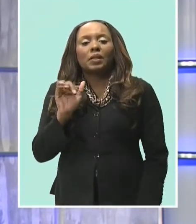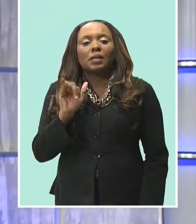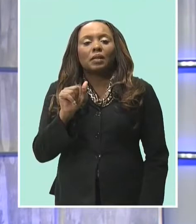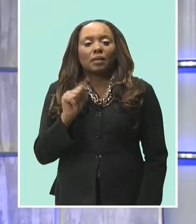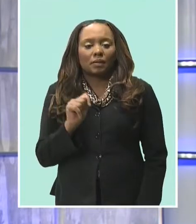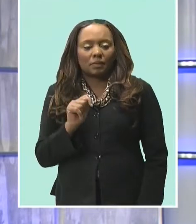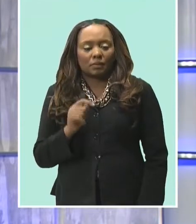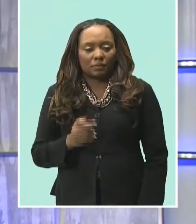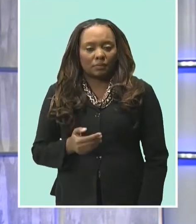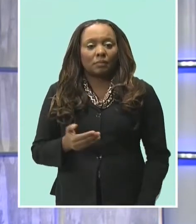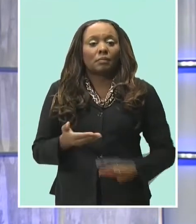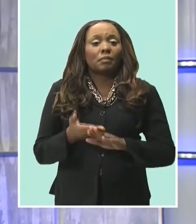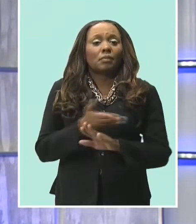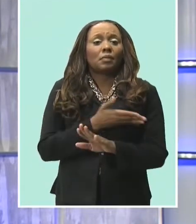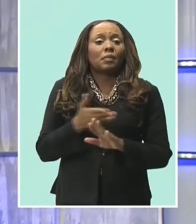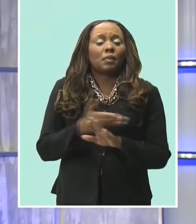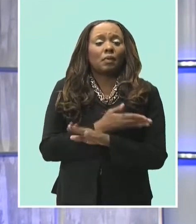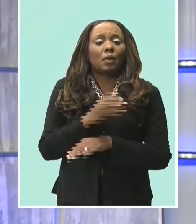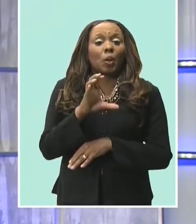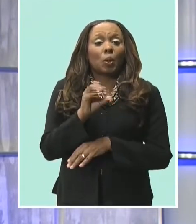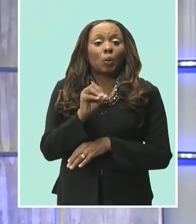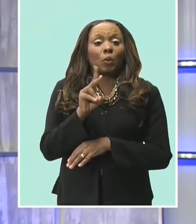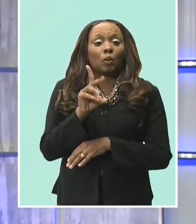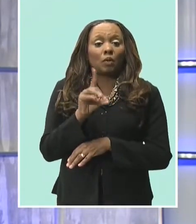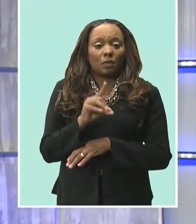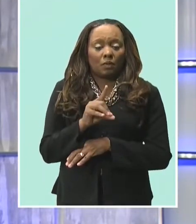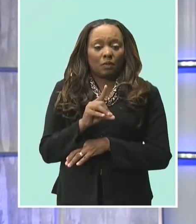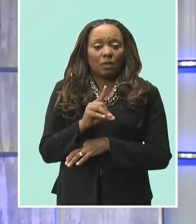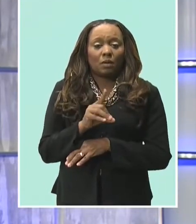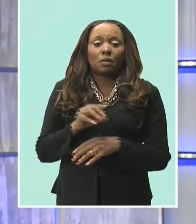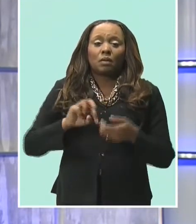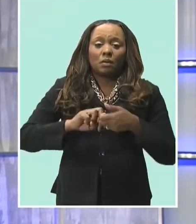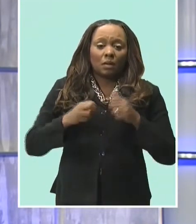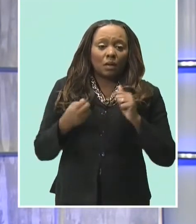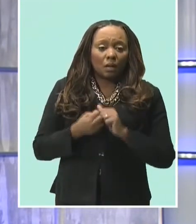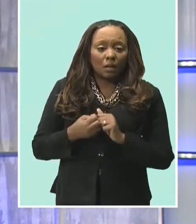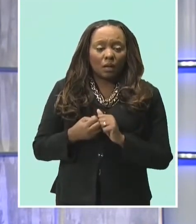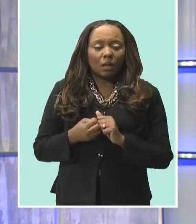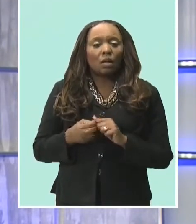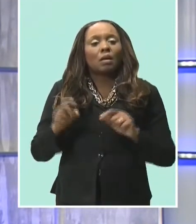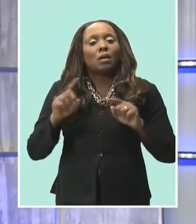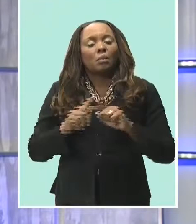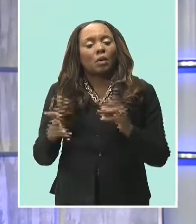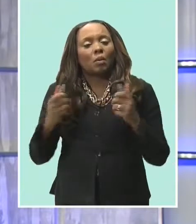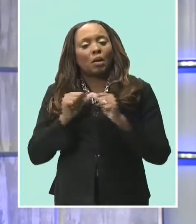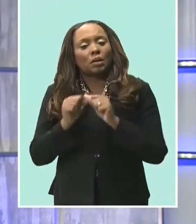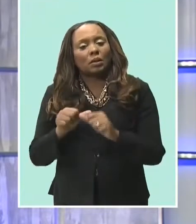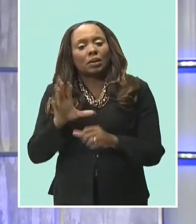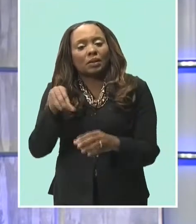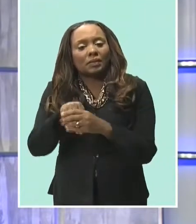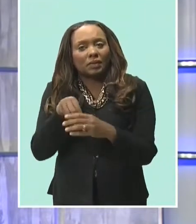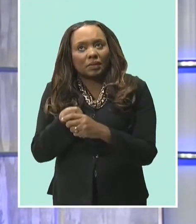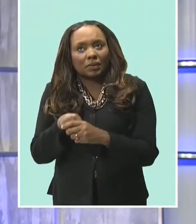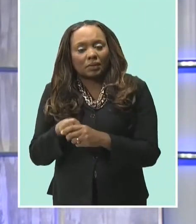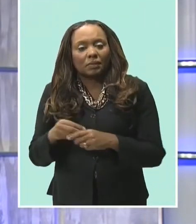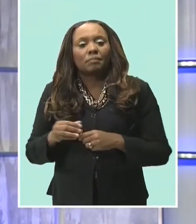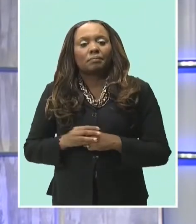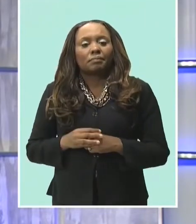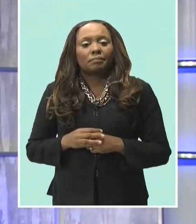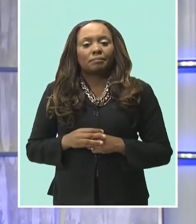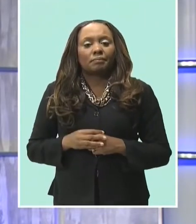to the COVID-19 crisis require the borrowed resources be invested in the carrier. During a cabinet